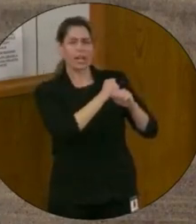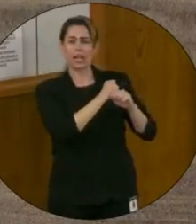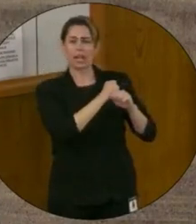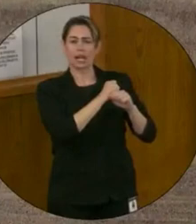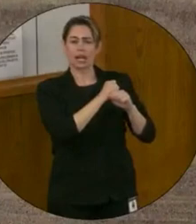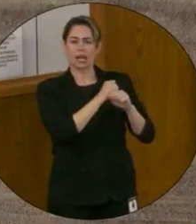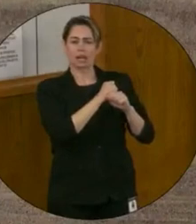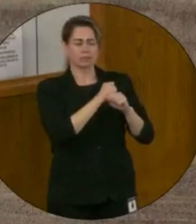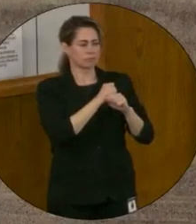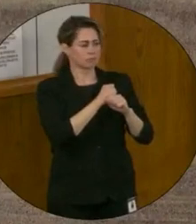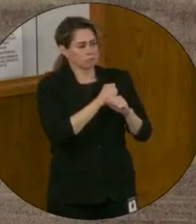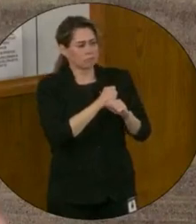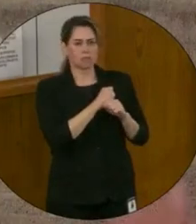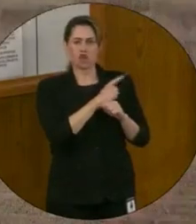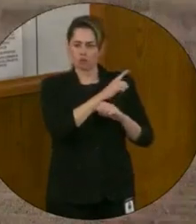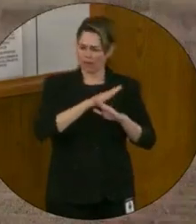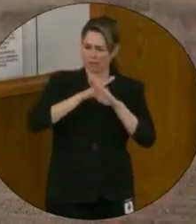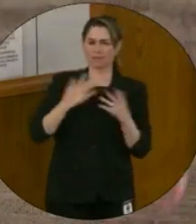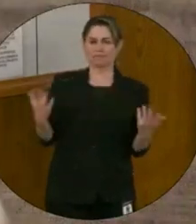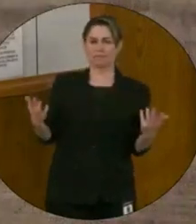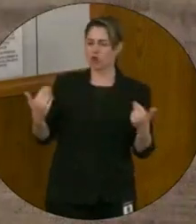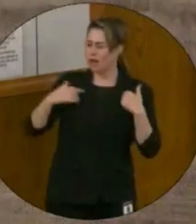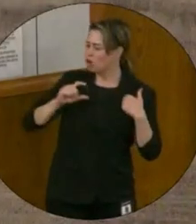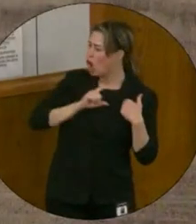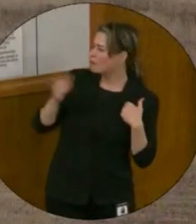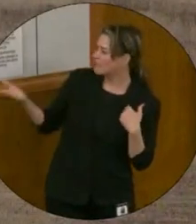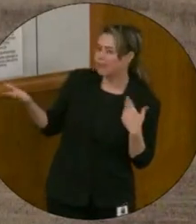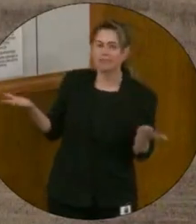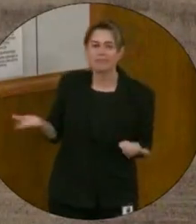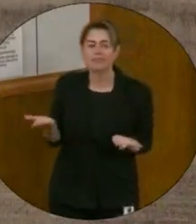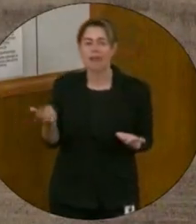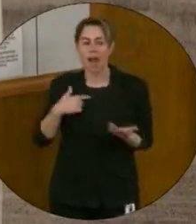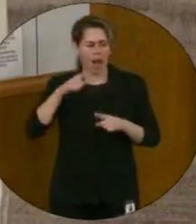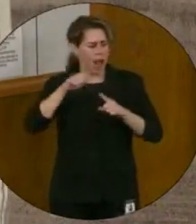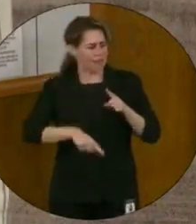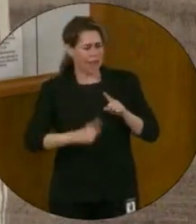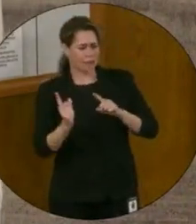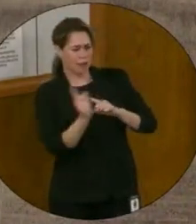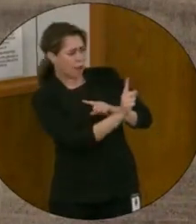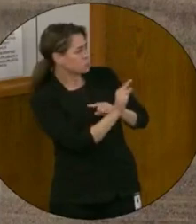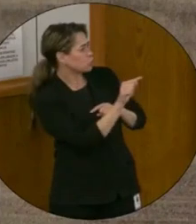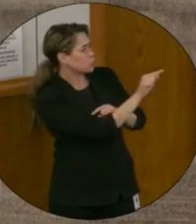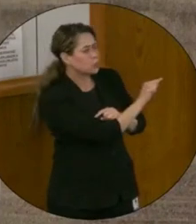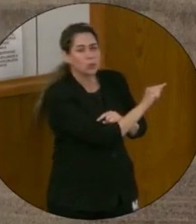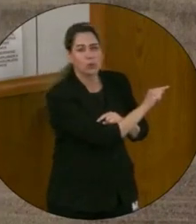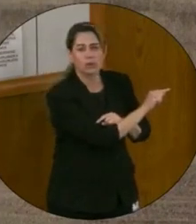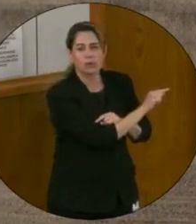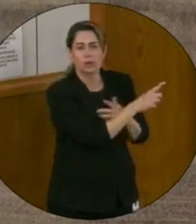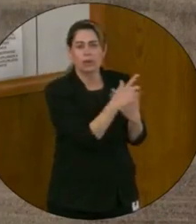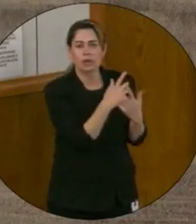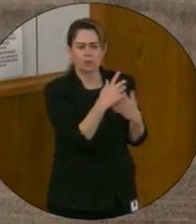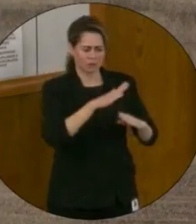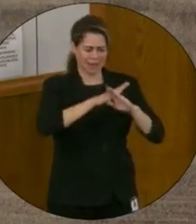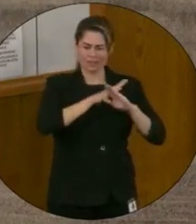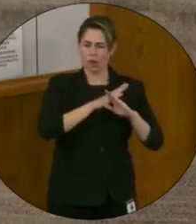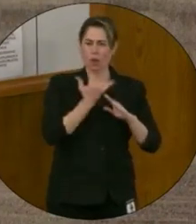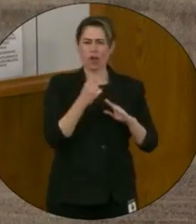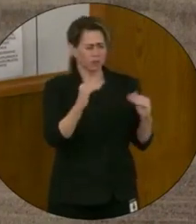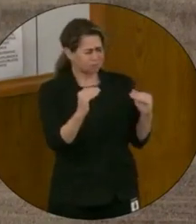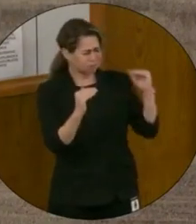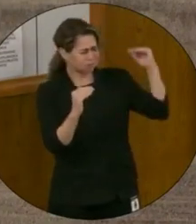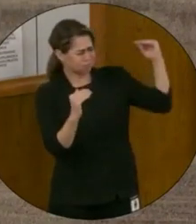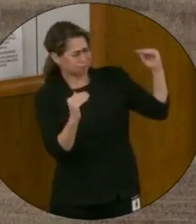to get through. You have cops here. I can't come up to you. Why are you more important than